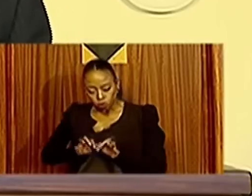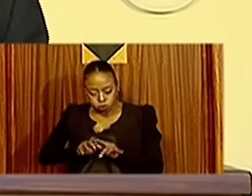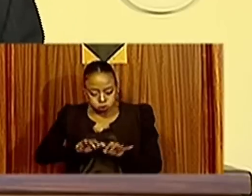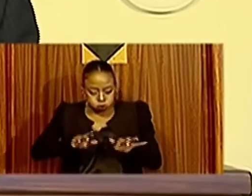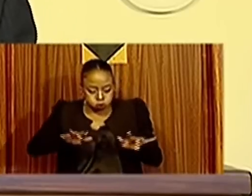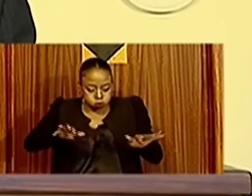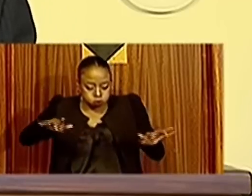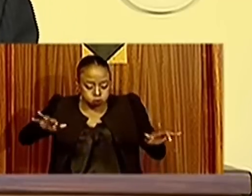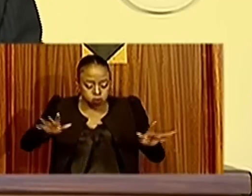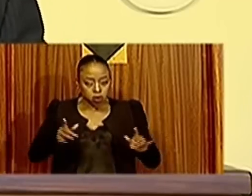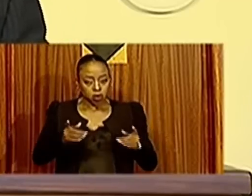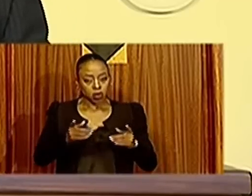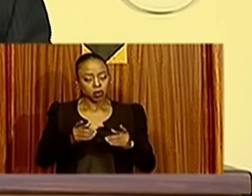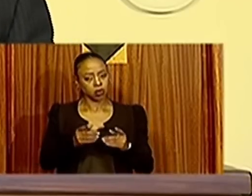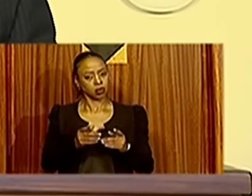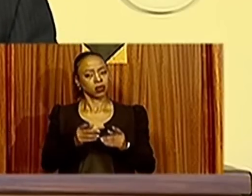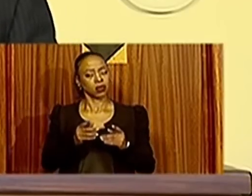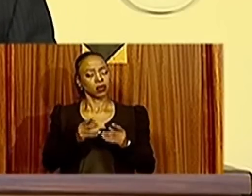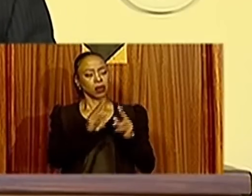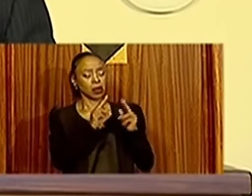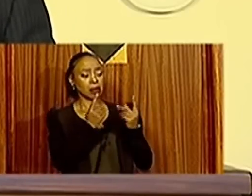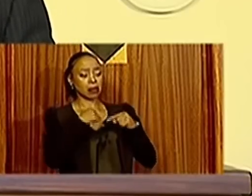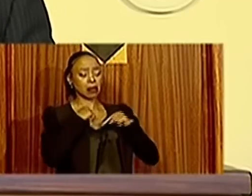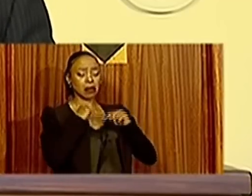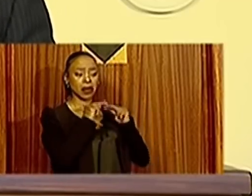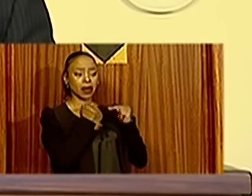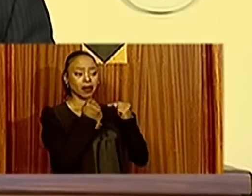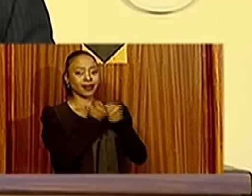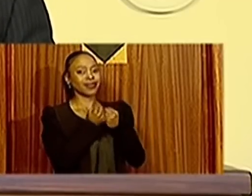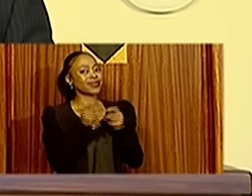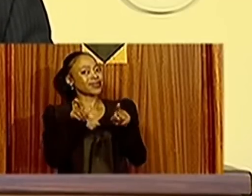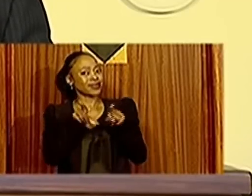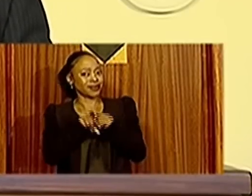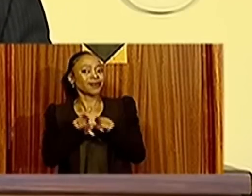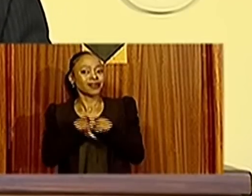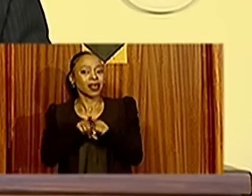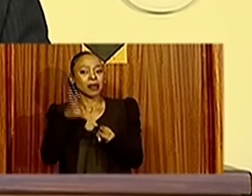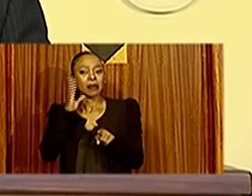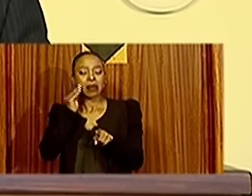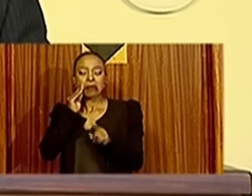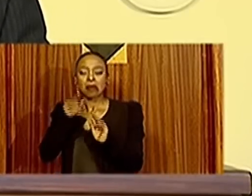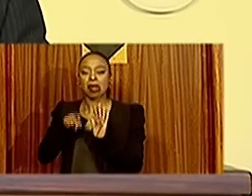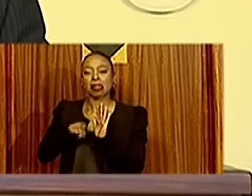our people were not spared the devastation of the pandemic.